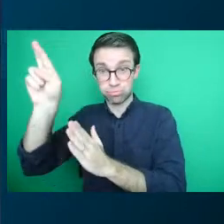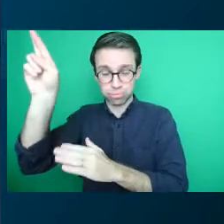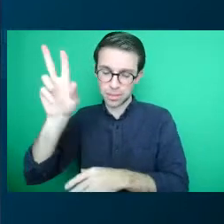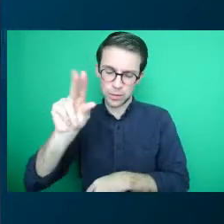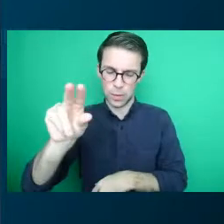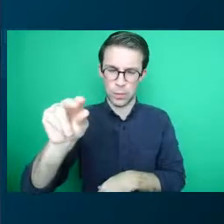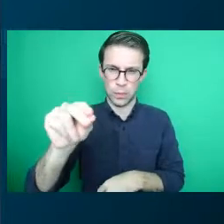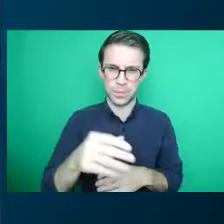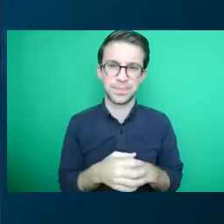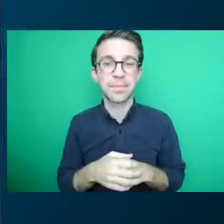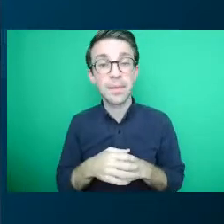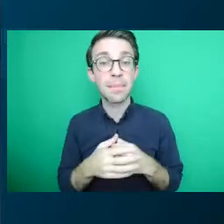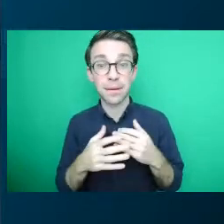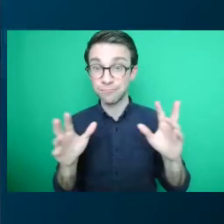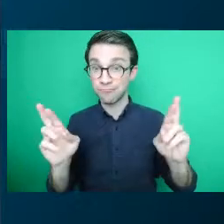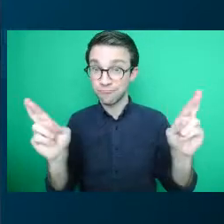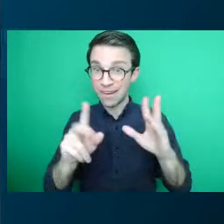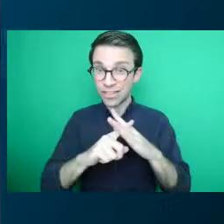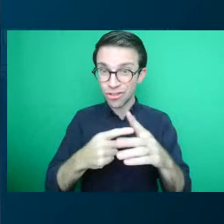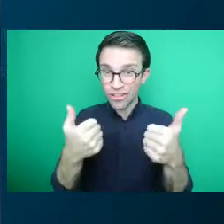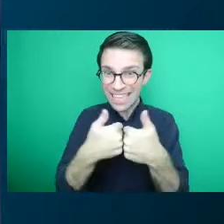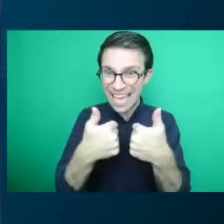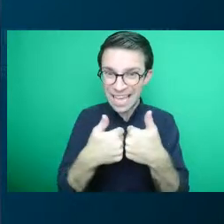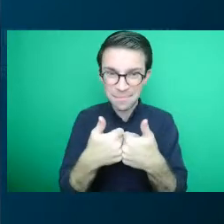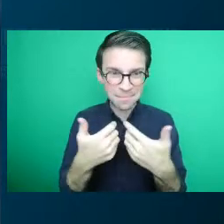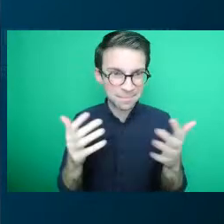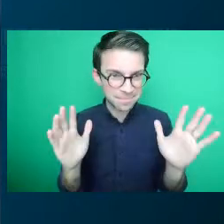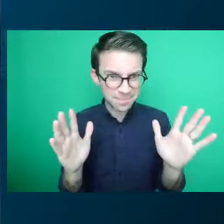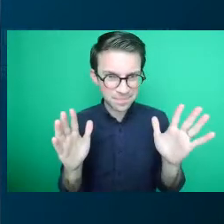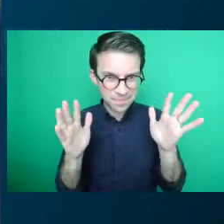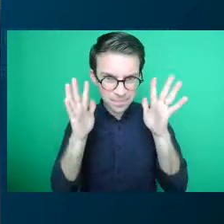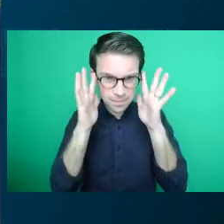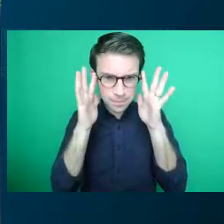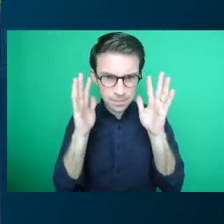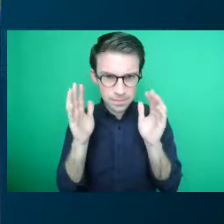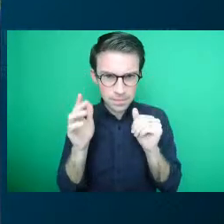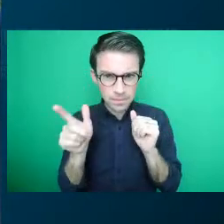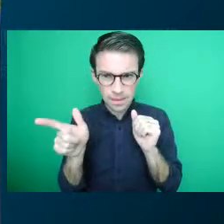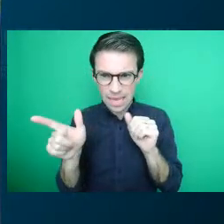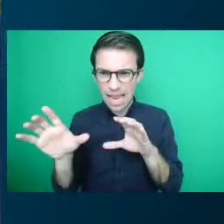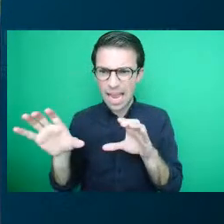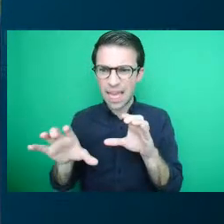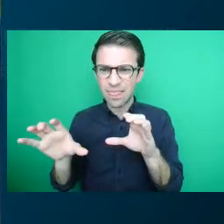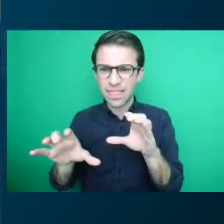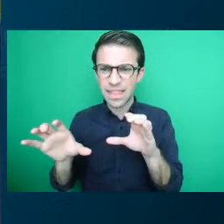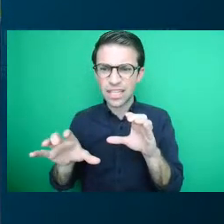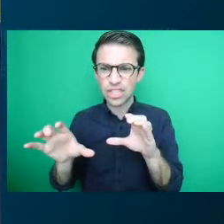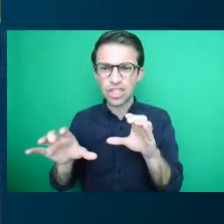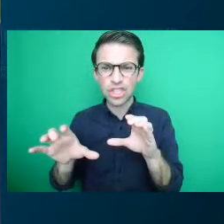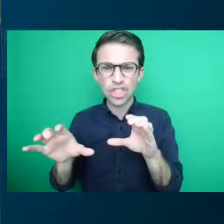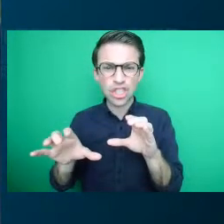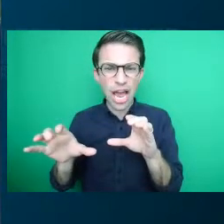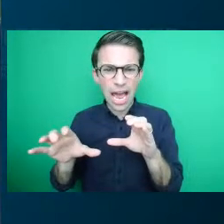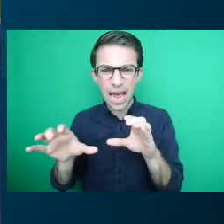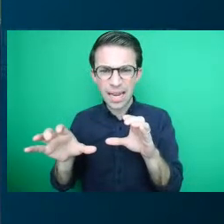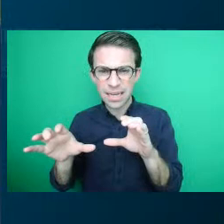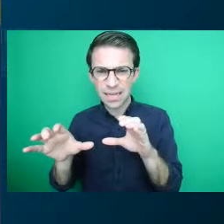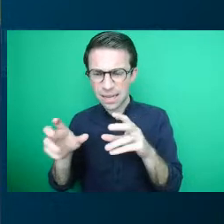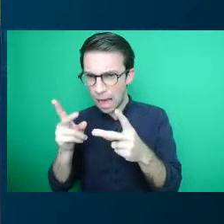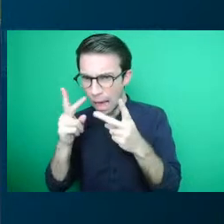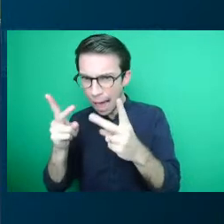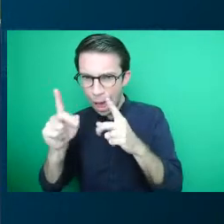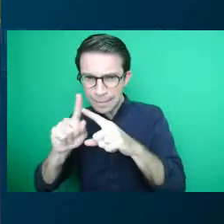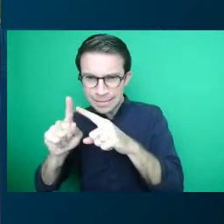here and make sure that we are running everything correctly. And let me know over here in chat, Darkfaller, Intrepid Museum, hey, Intrepid